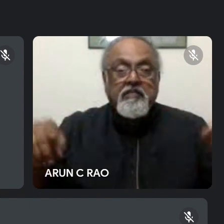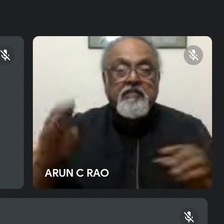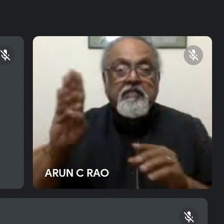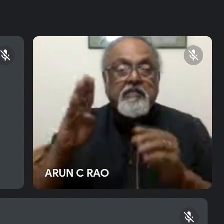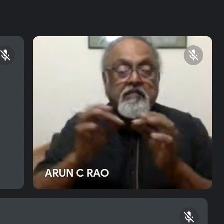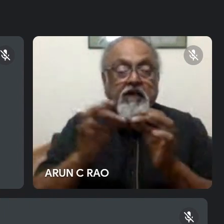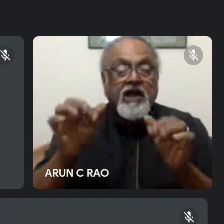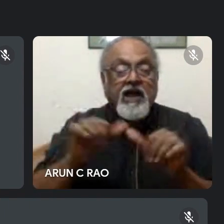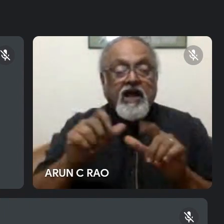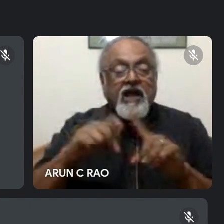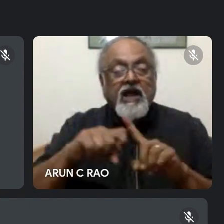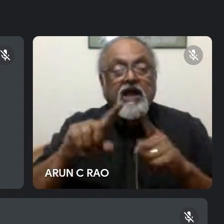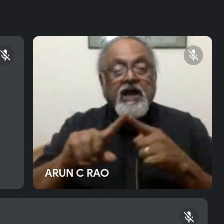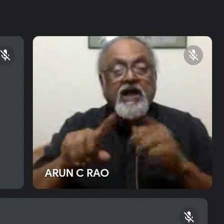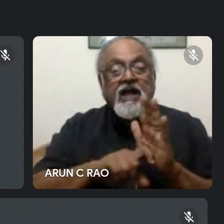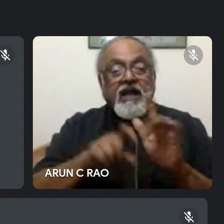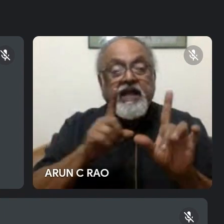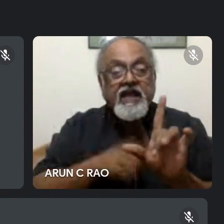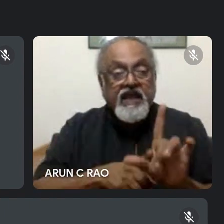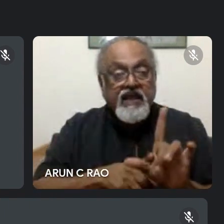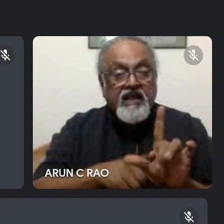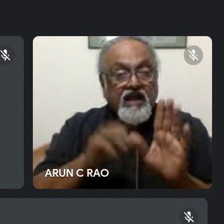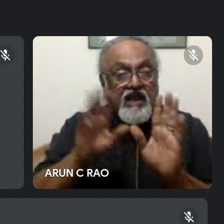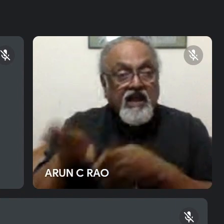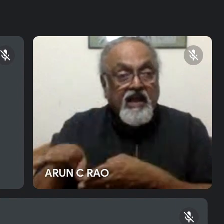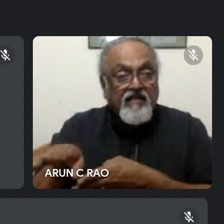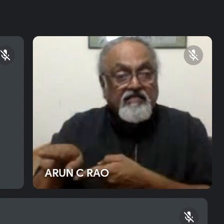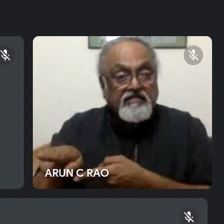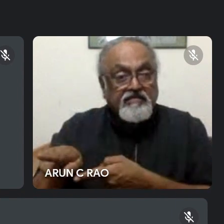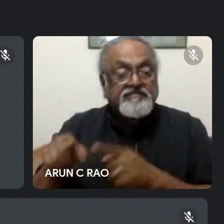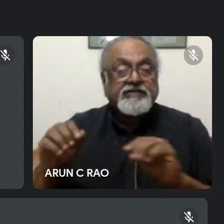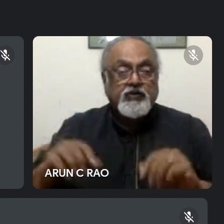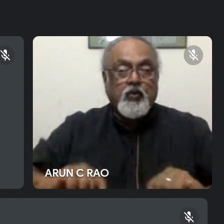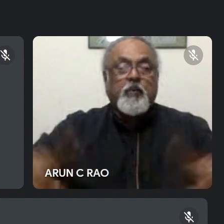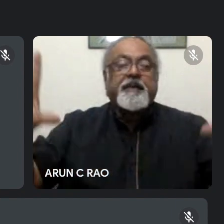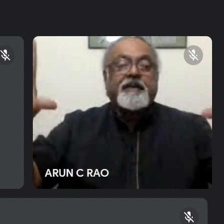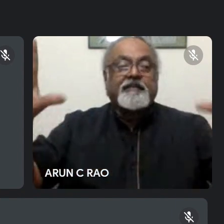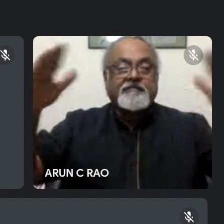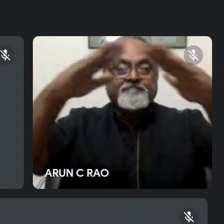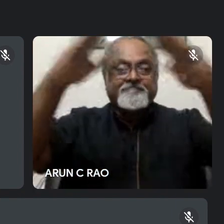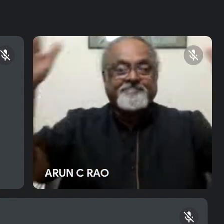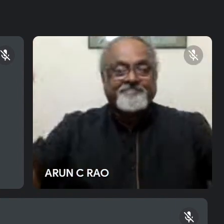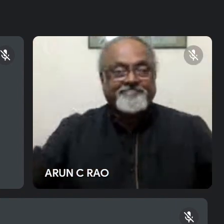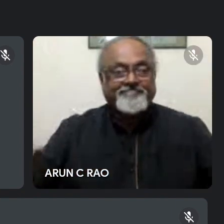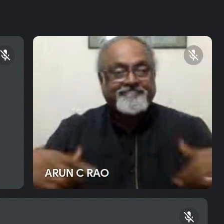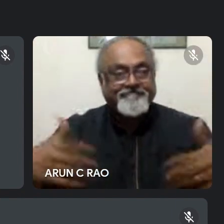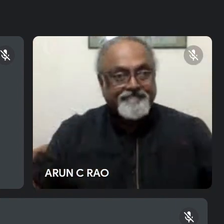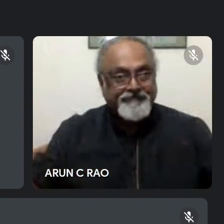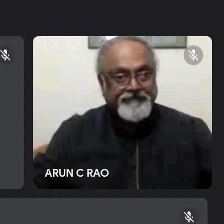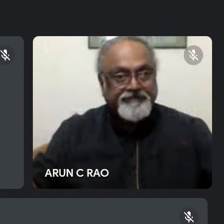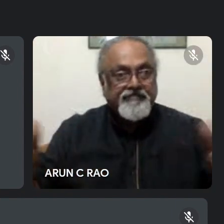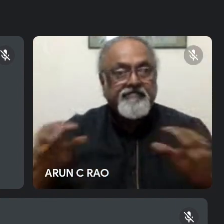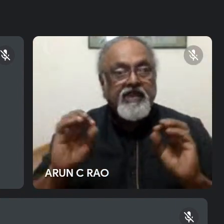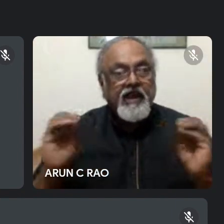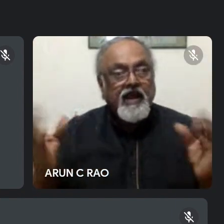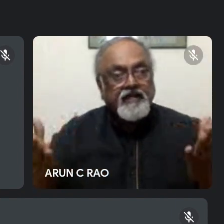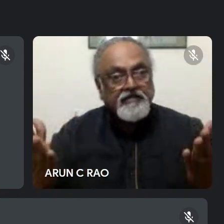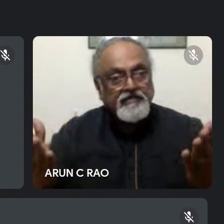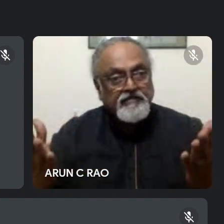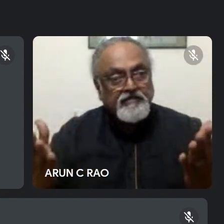We sort of survived for 5 years until the second wave of the pandemic, and so that's sort of one of the